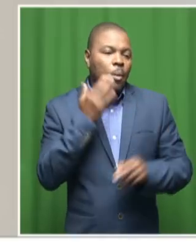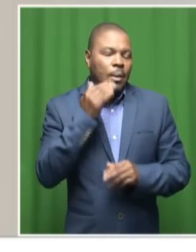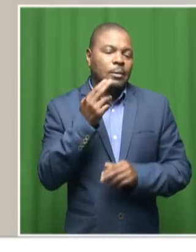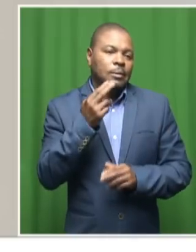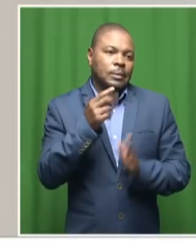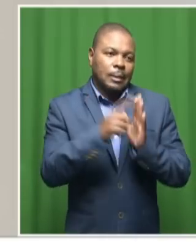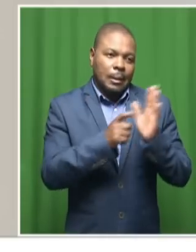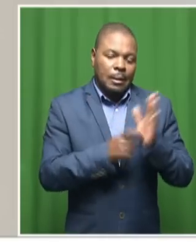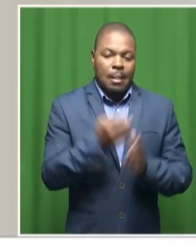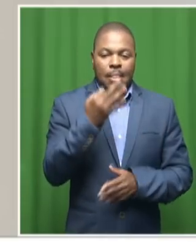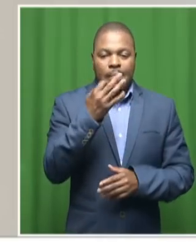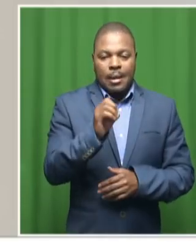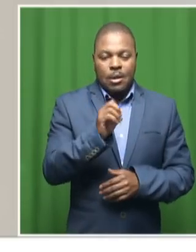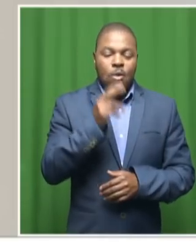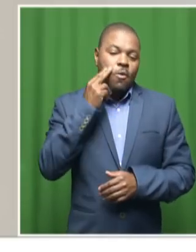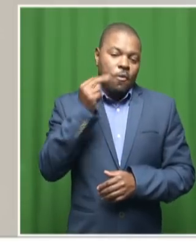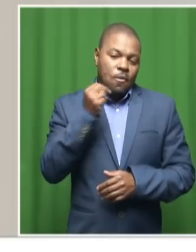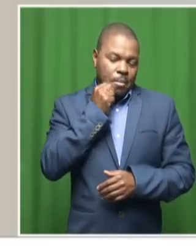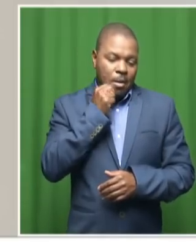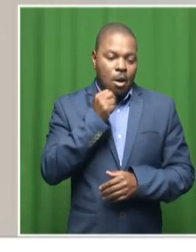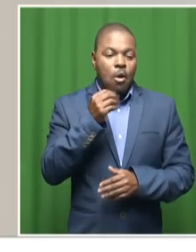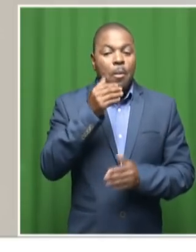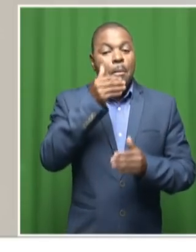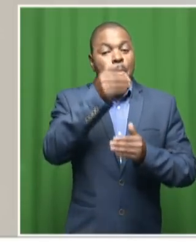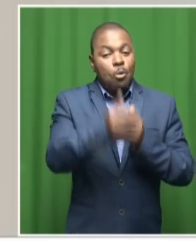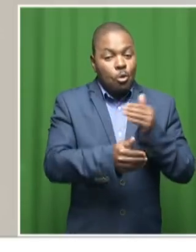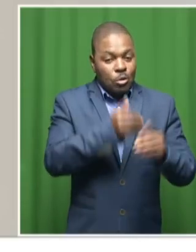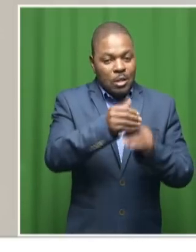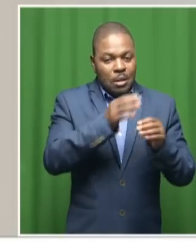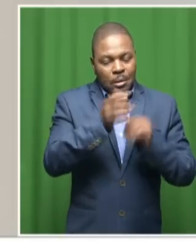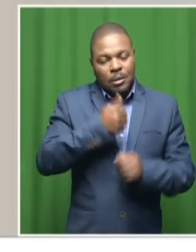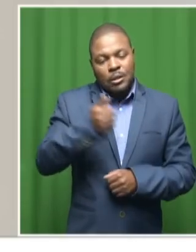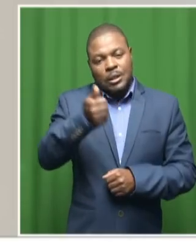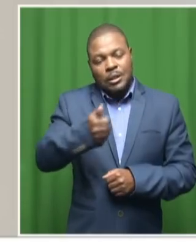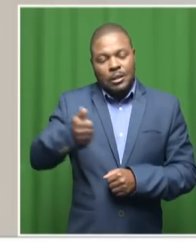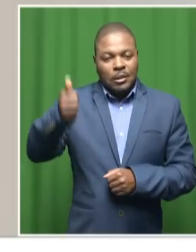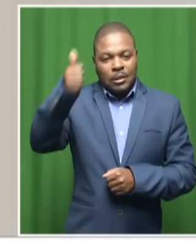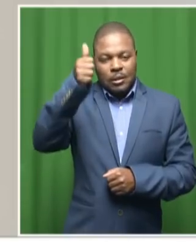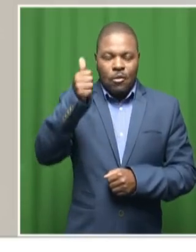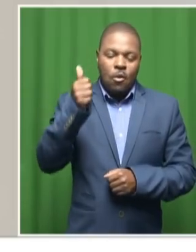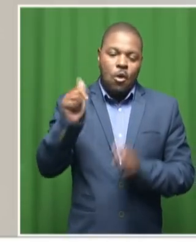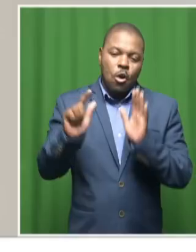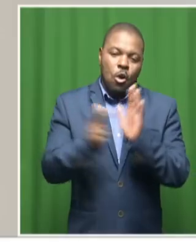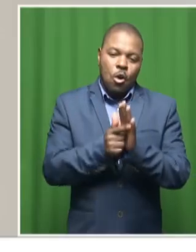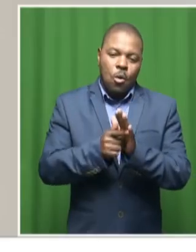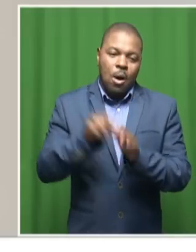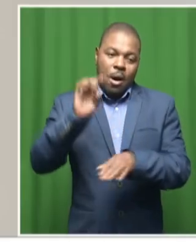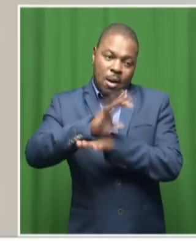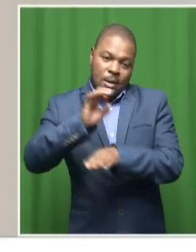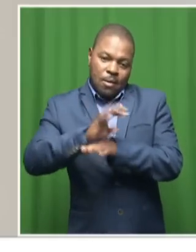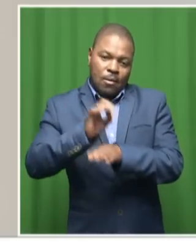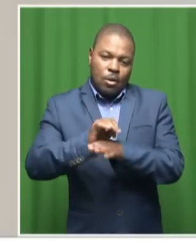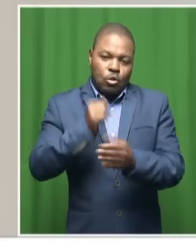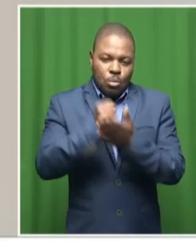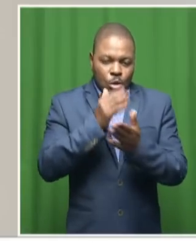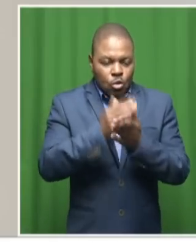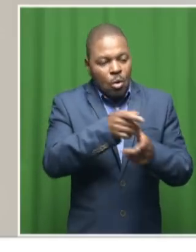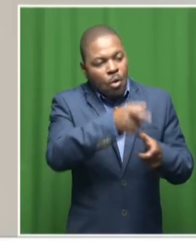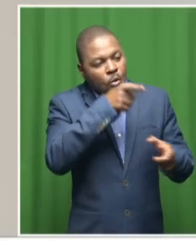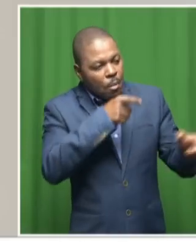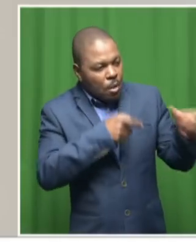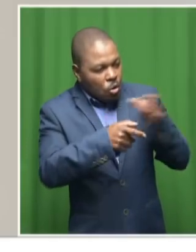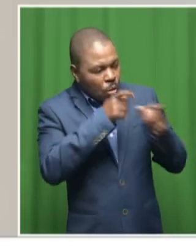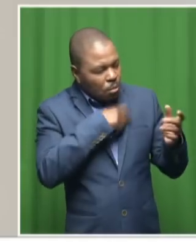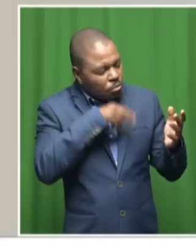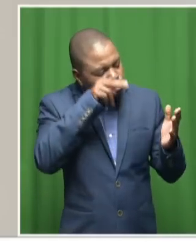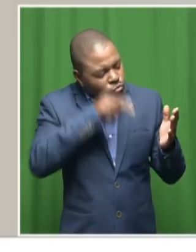November. And the remaining process is for the Chief State Law Advisors to synthesize the suggested